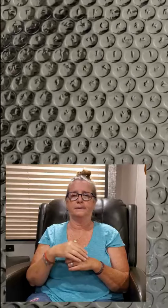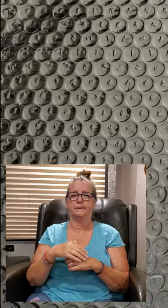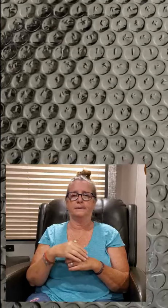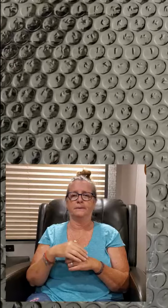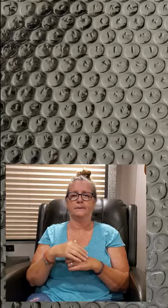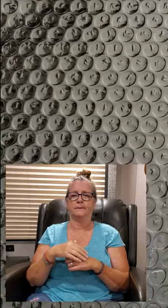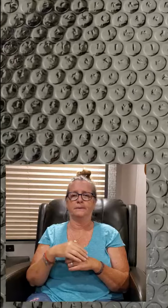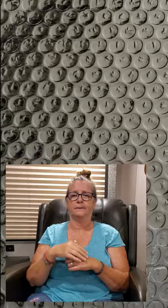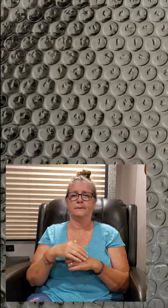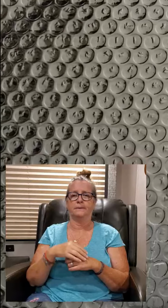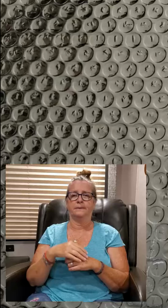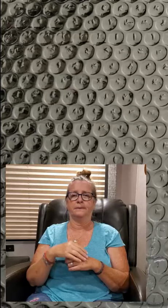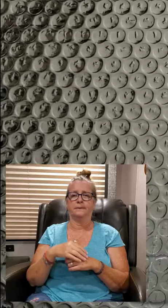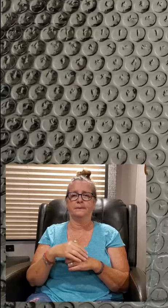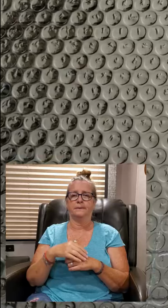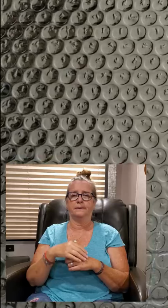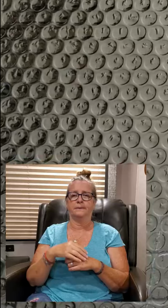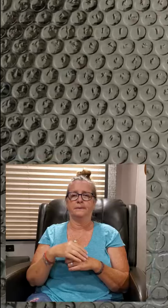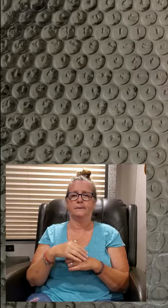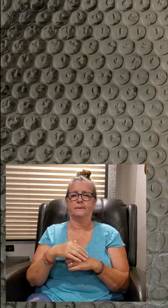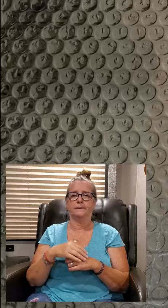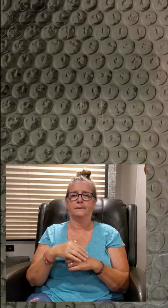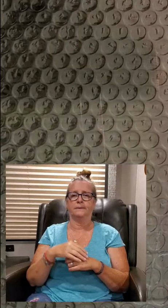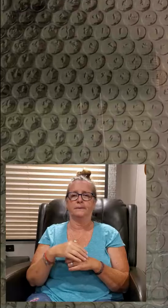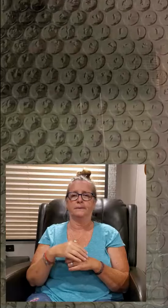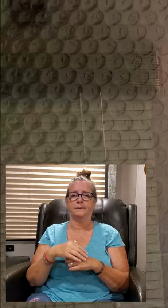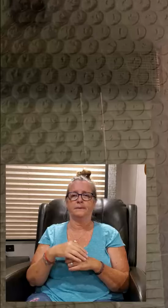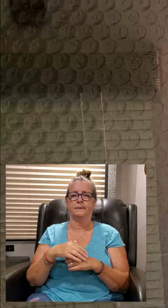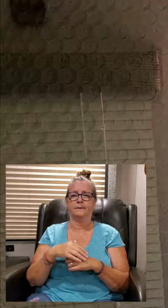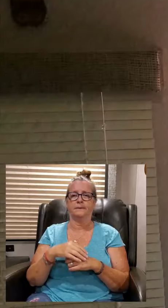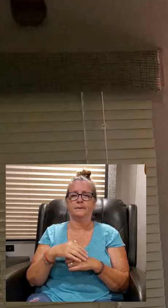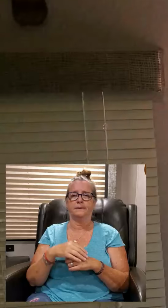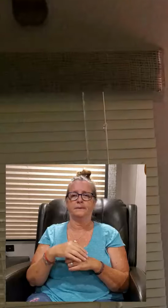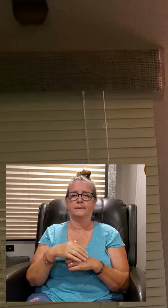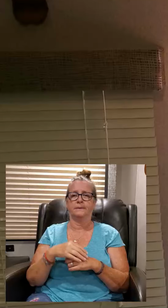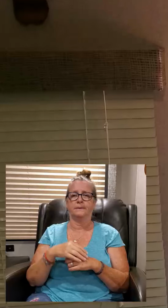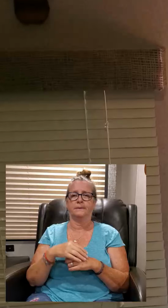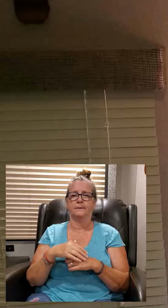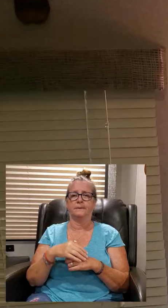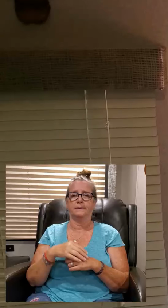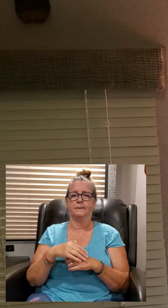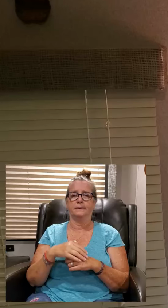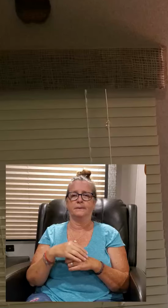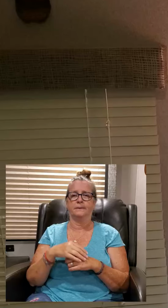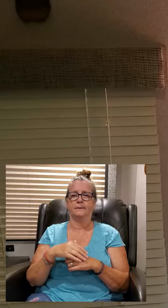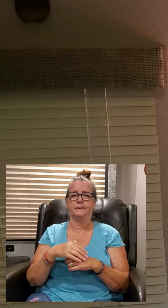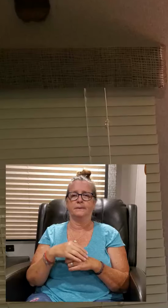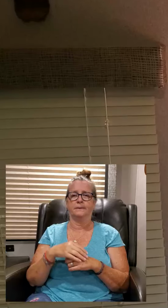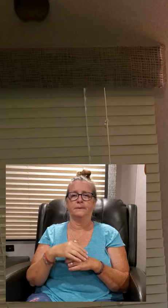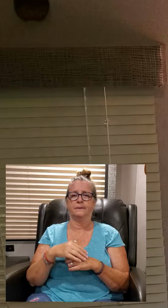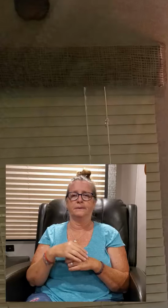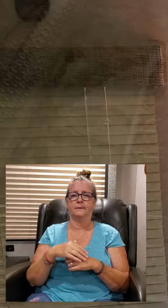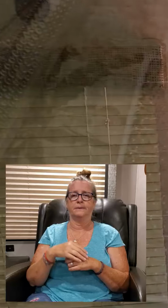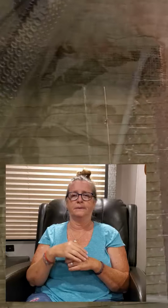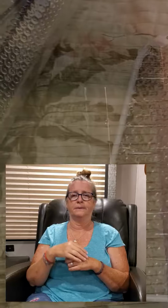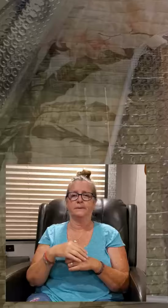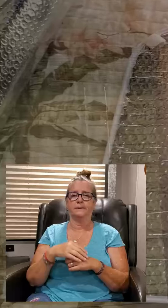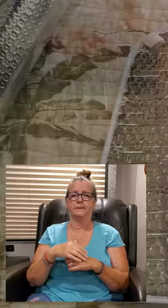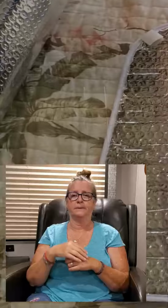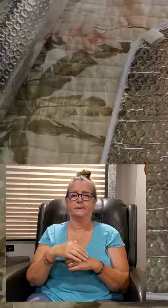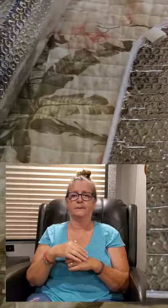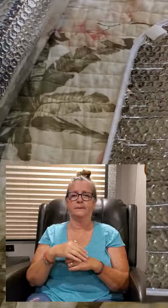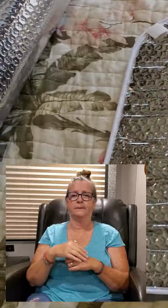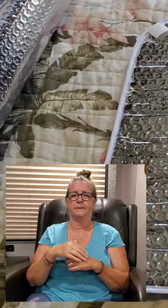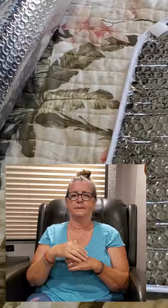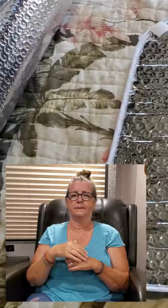and you put one side of the Velcro on the window, one side on the piece. Ugly. They're white. Our frame's black, but